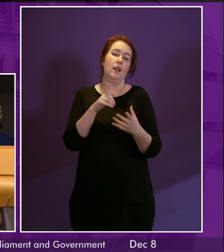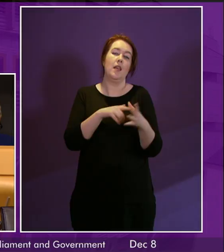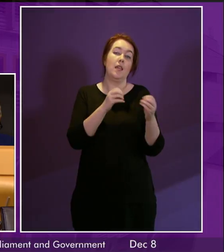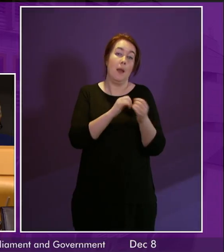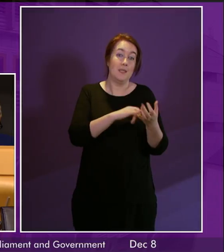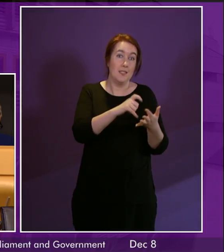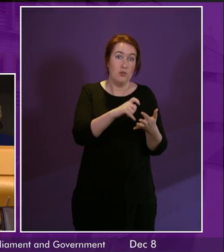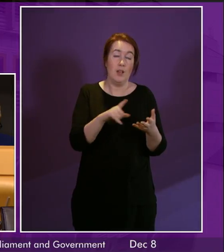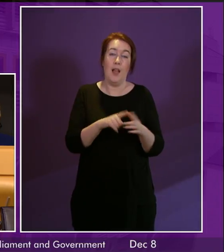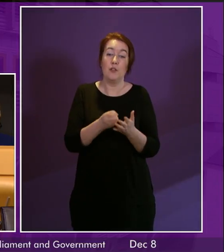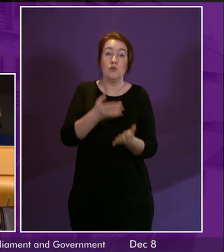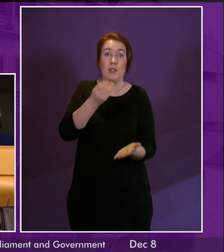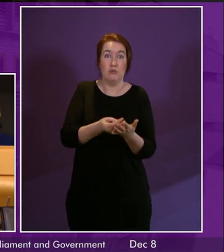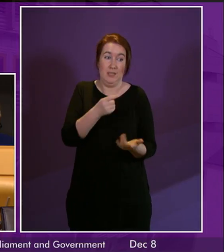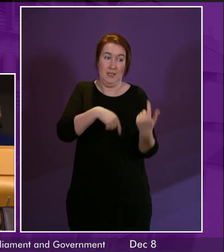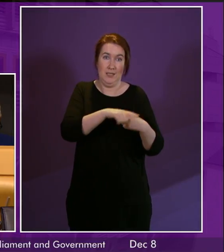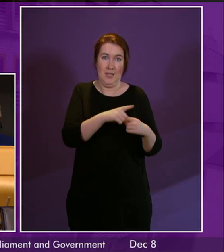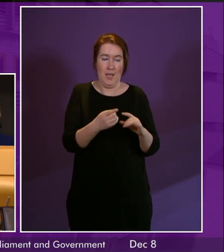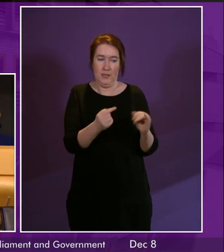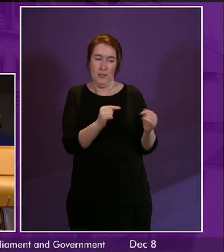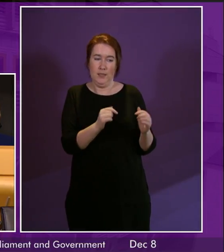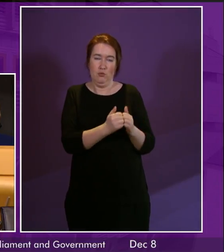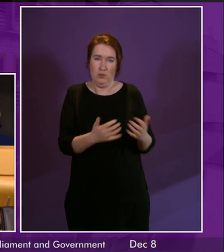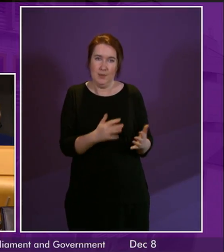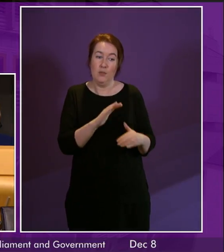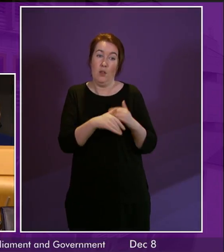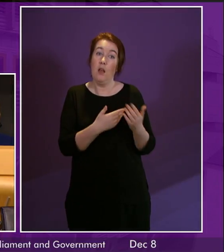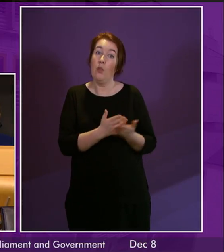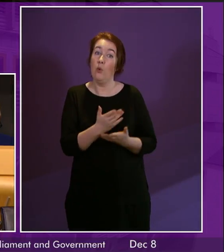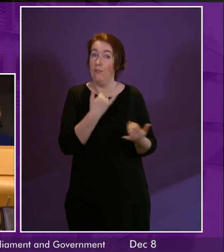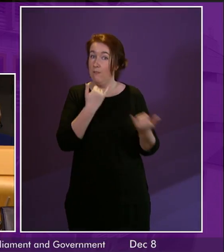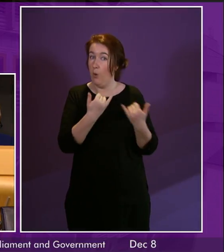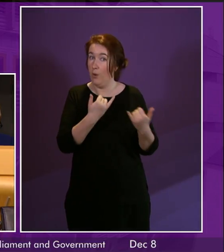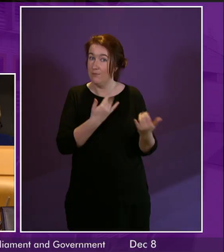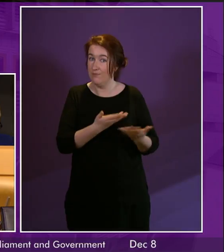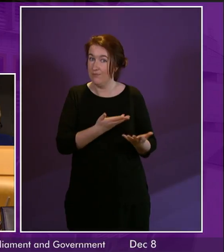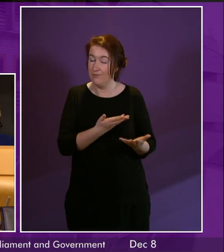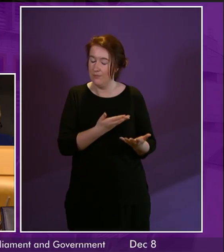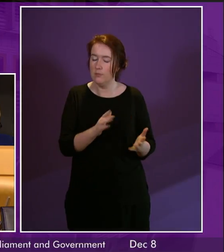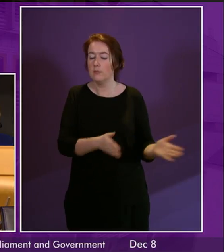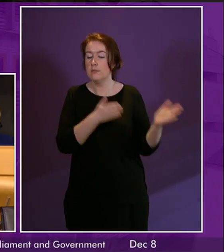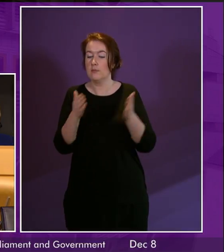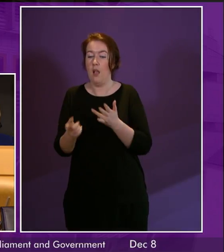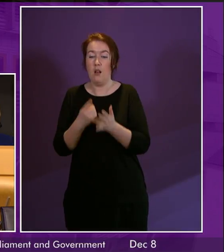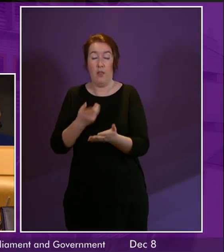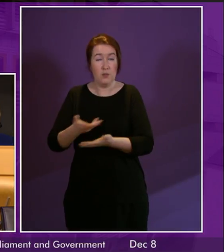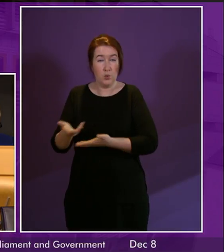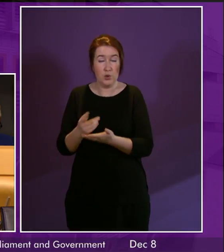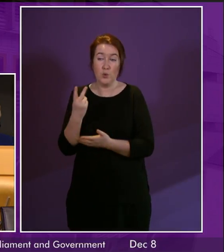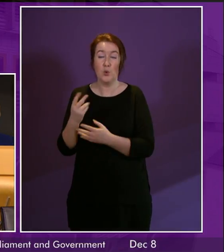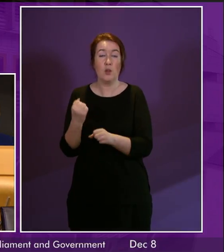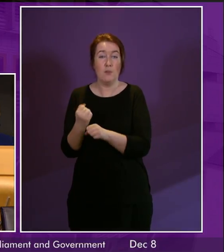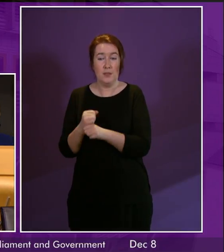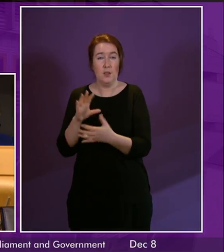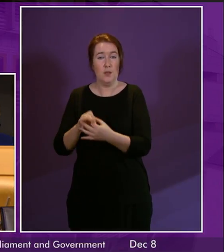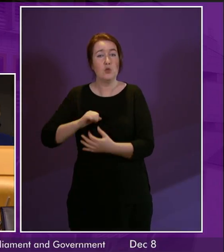Treasury split the difference on their disagreement over a phone call. another negotiation between the two governments concerned the